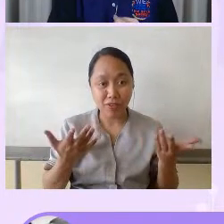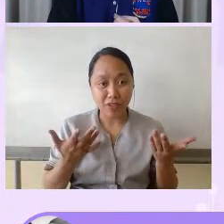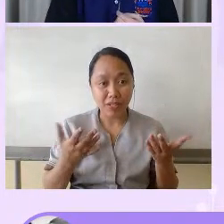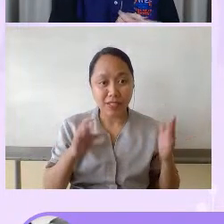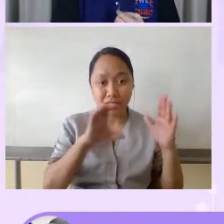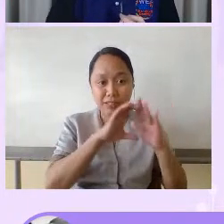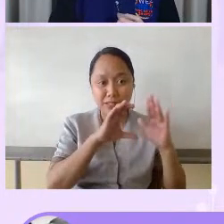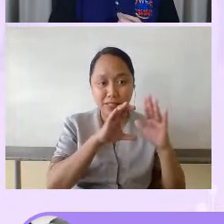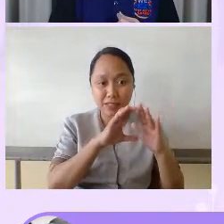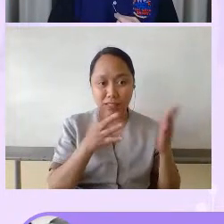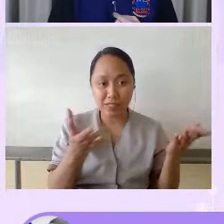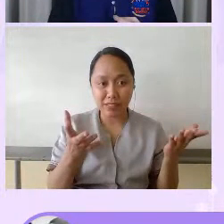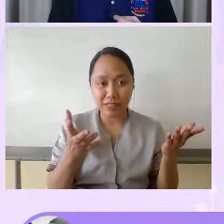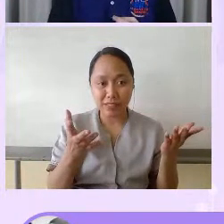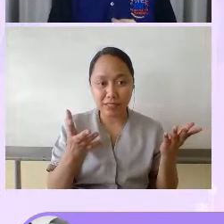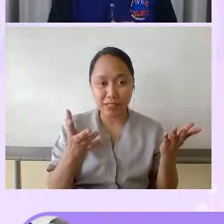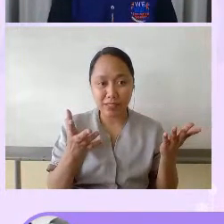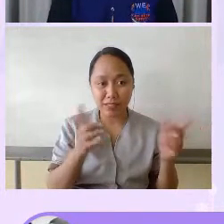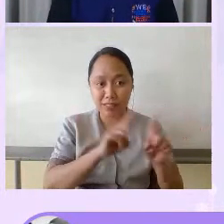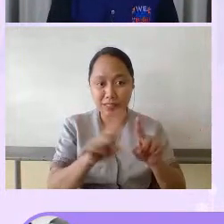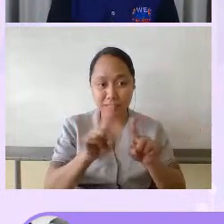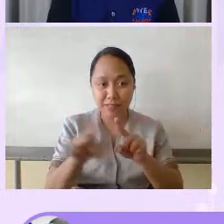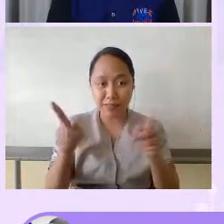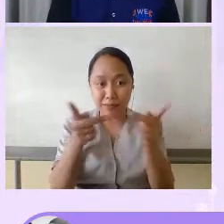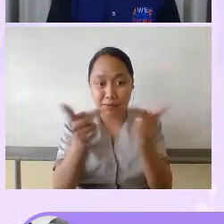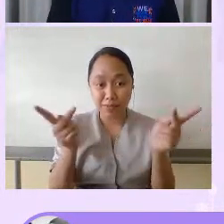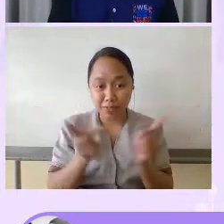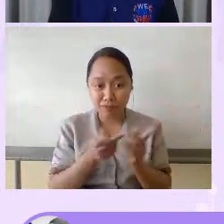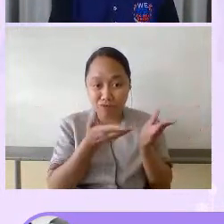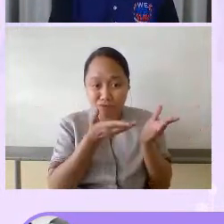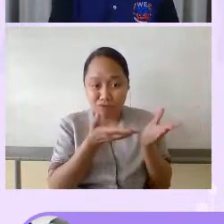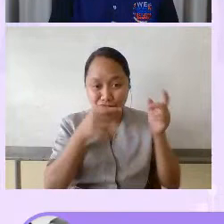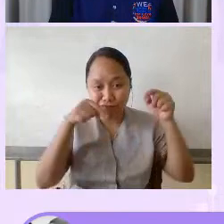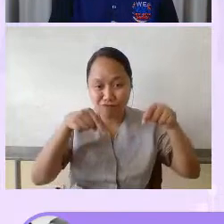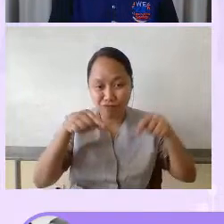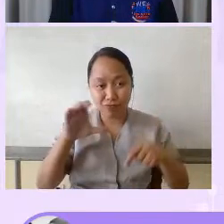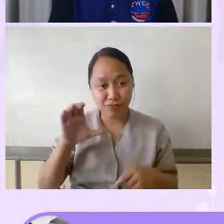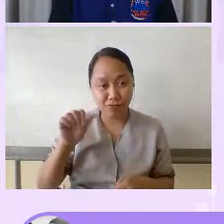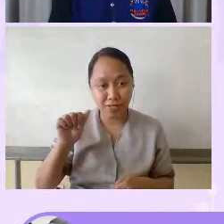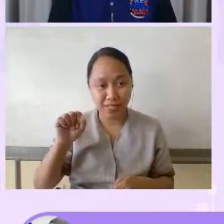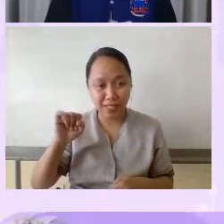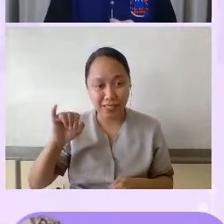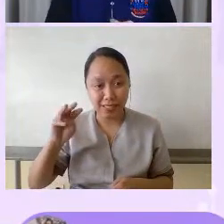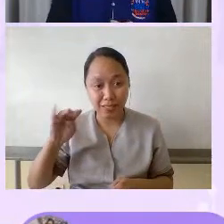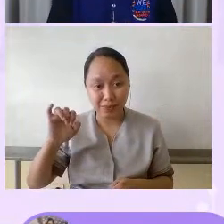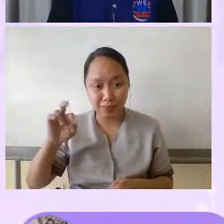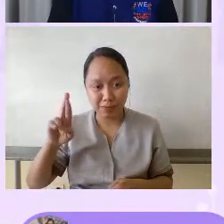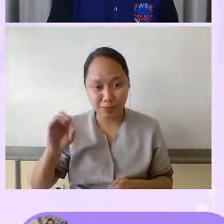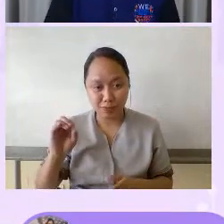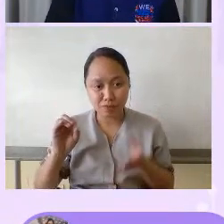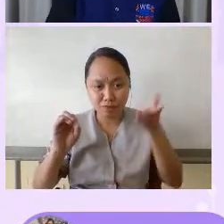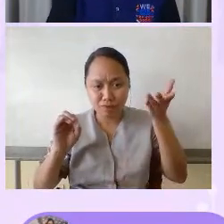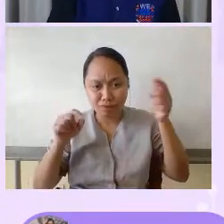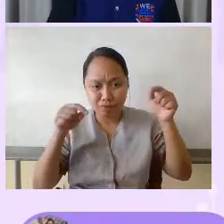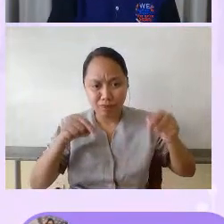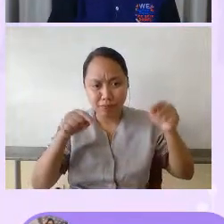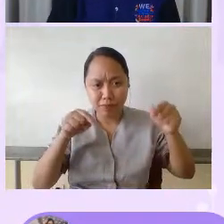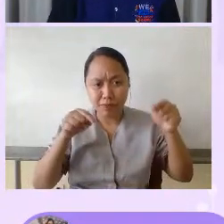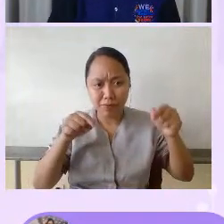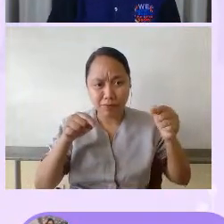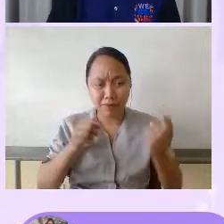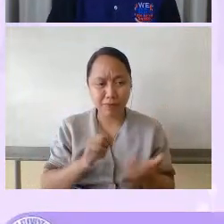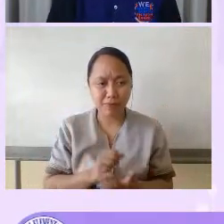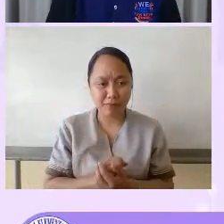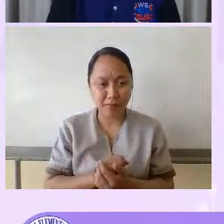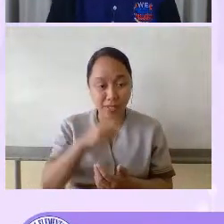Iriga. Meron din pong watching from Casimiro A. Inares Senior Elementary School sa Binangonan,